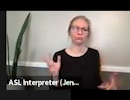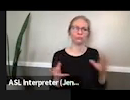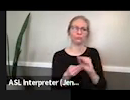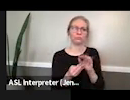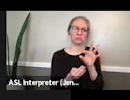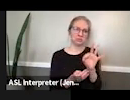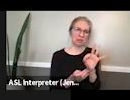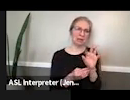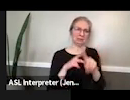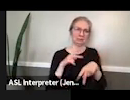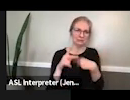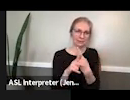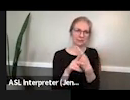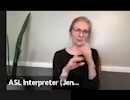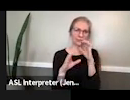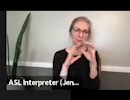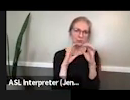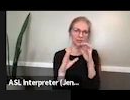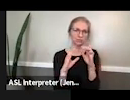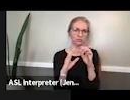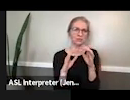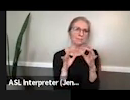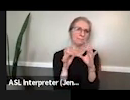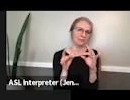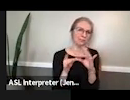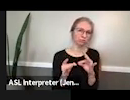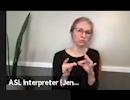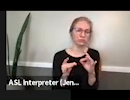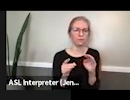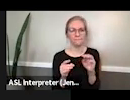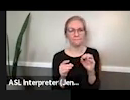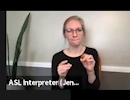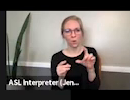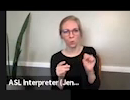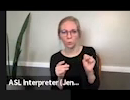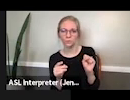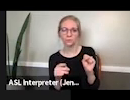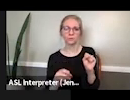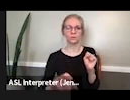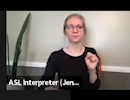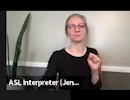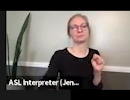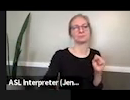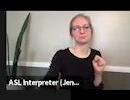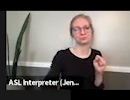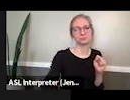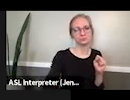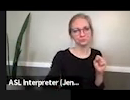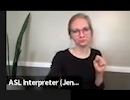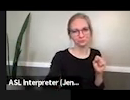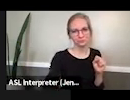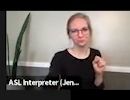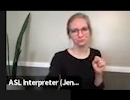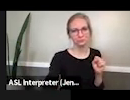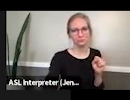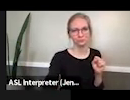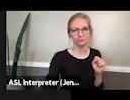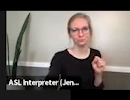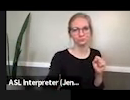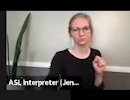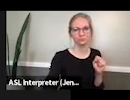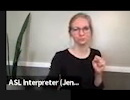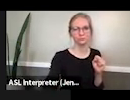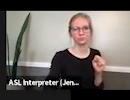types of communication messages or modes. Some are, look at, they're visual, they're concrete symbols,